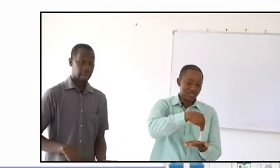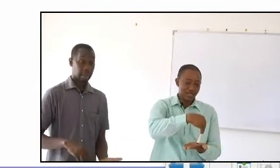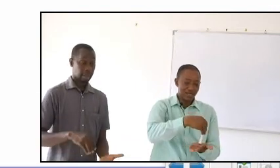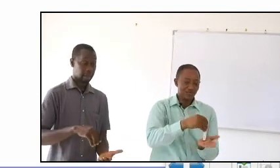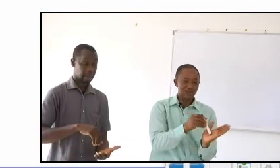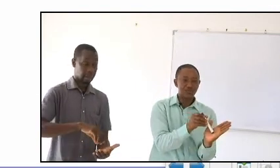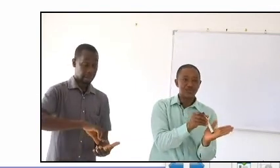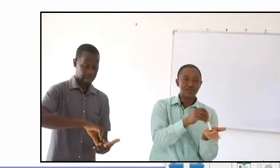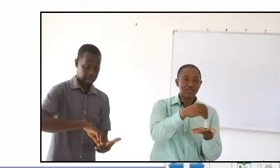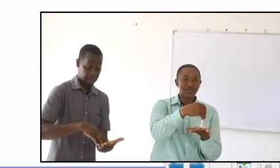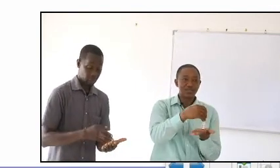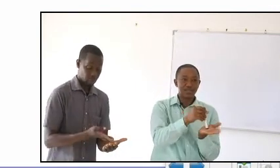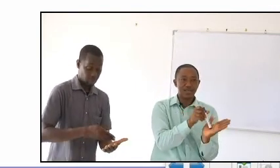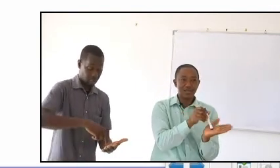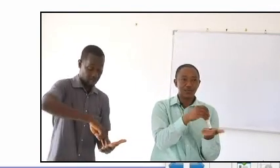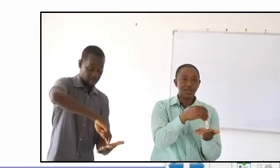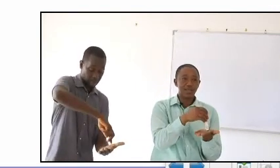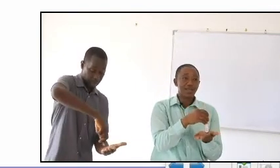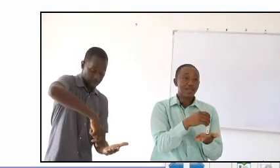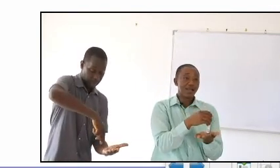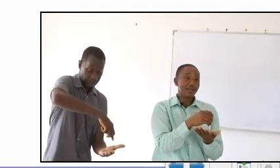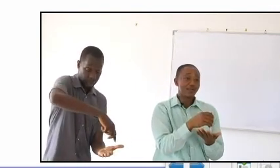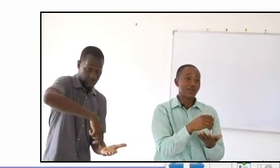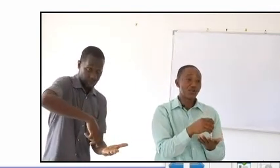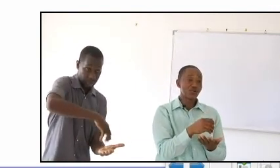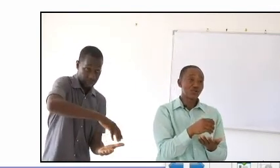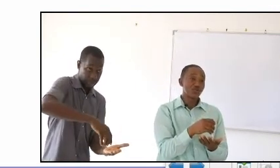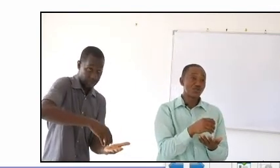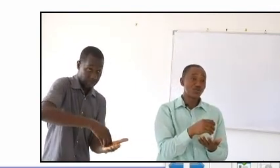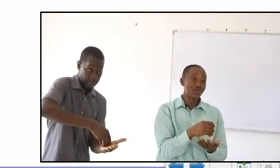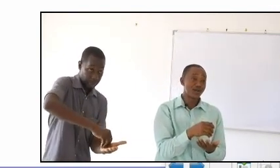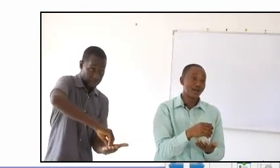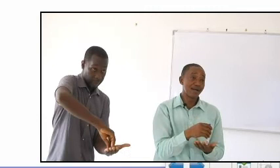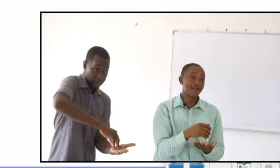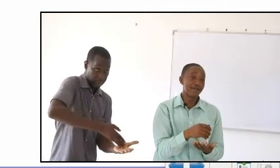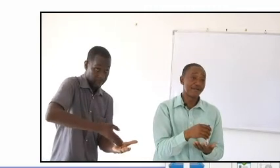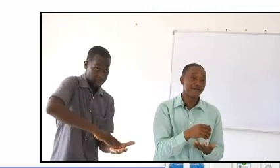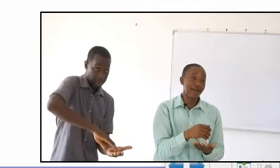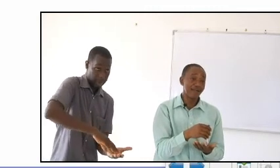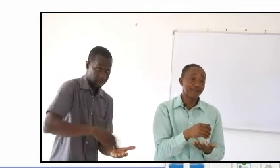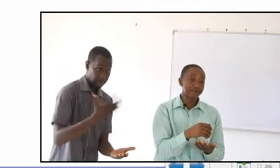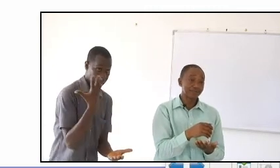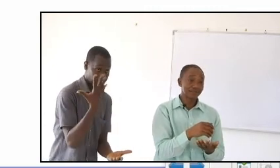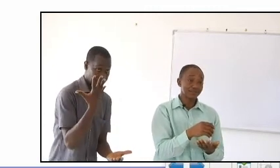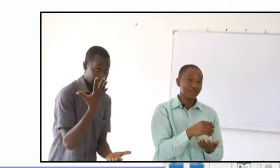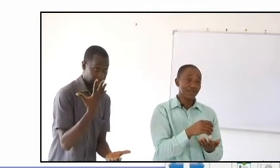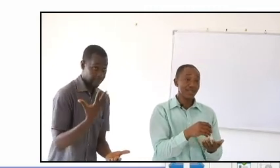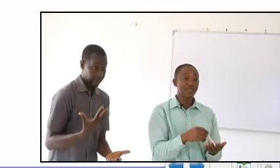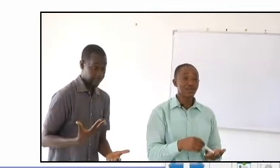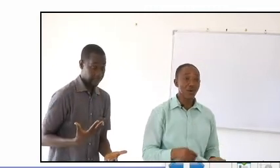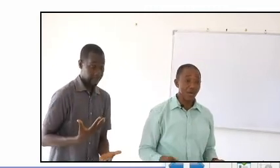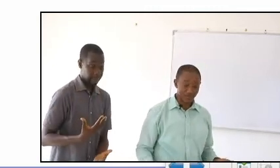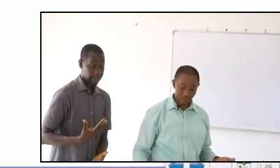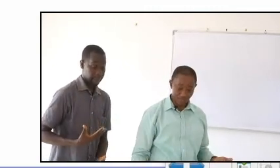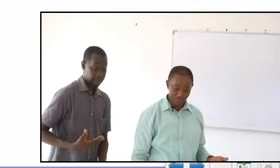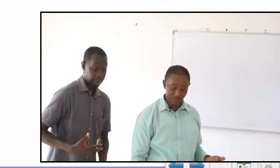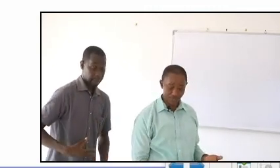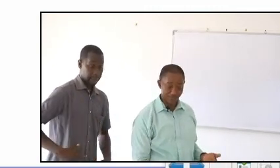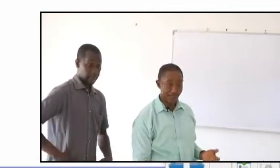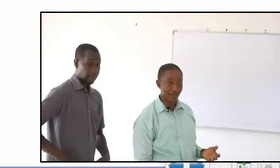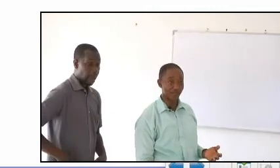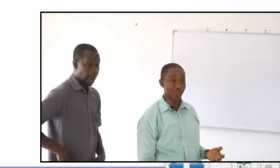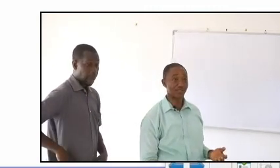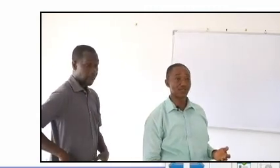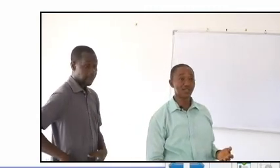it, so it allows the movement that way. And if you come to number five, is the ball and socket